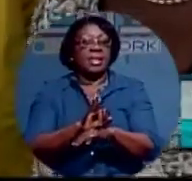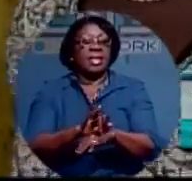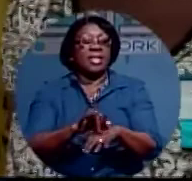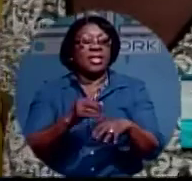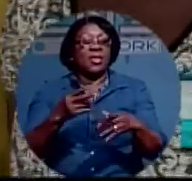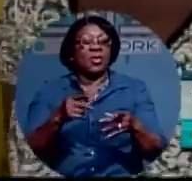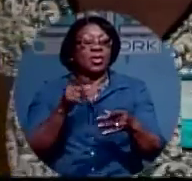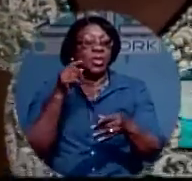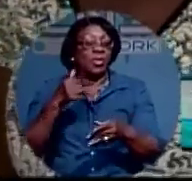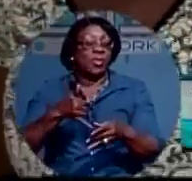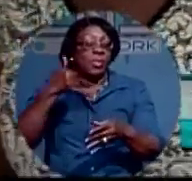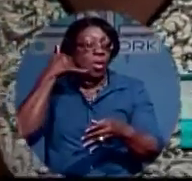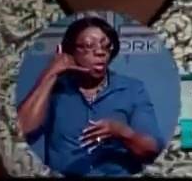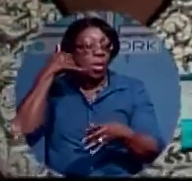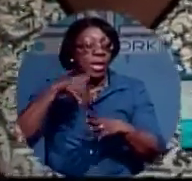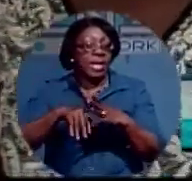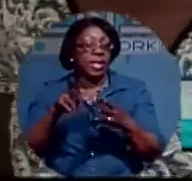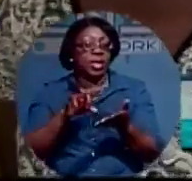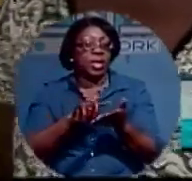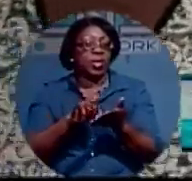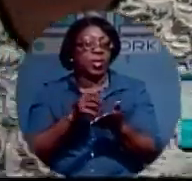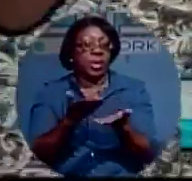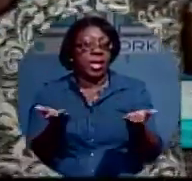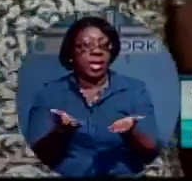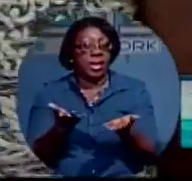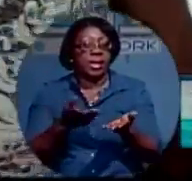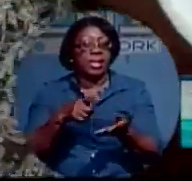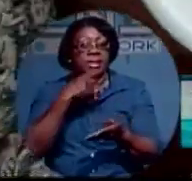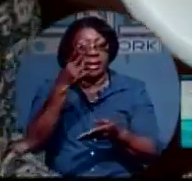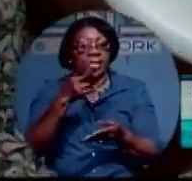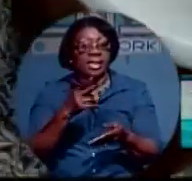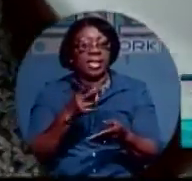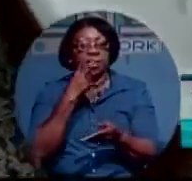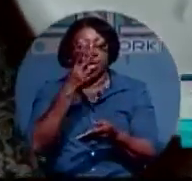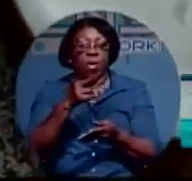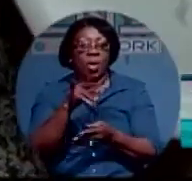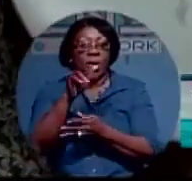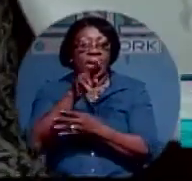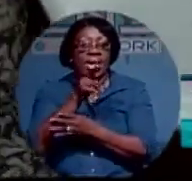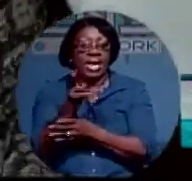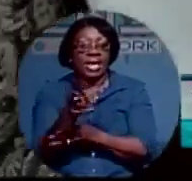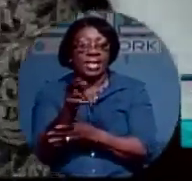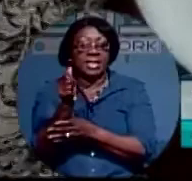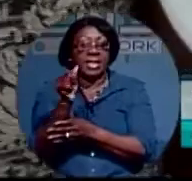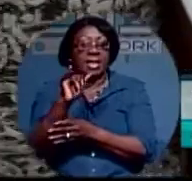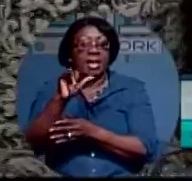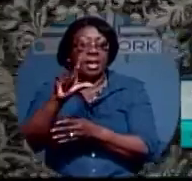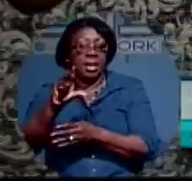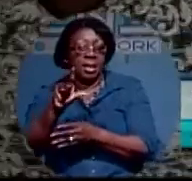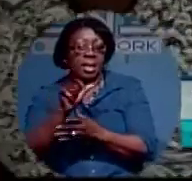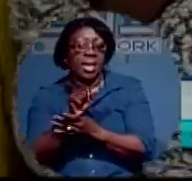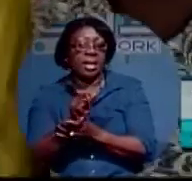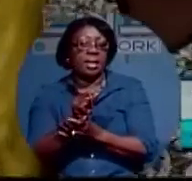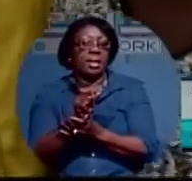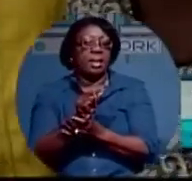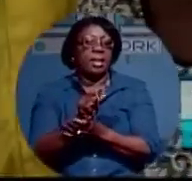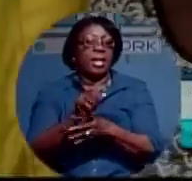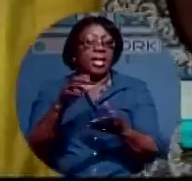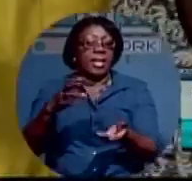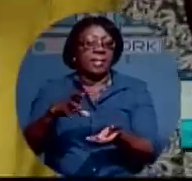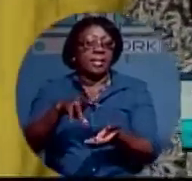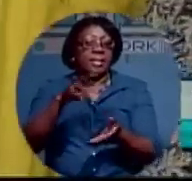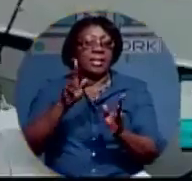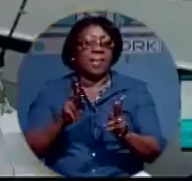flooded with calls from members of the public saying that they also saw hail. Captain Ian Gilbert and Gloria Brown out in the harbor